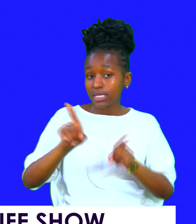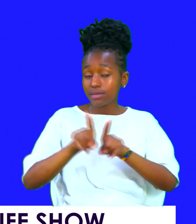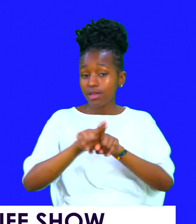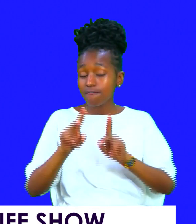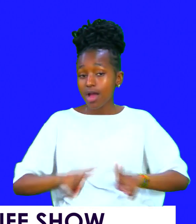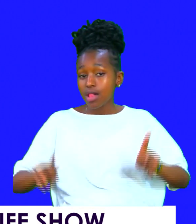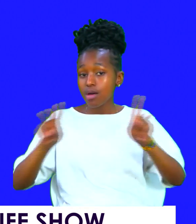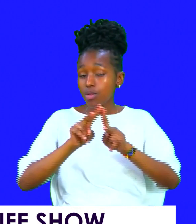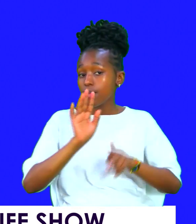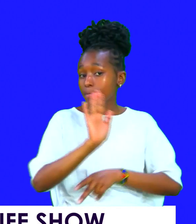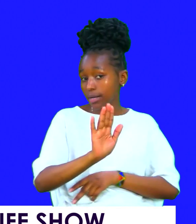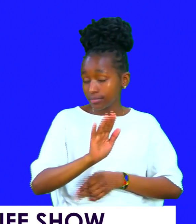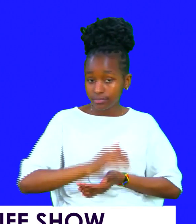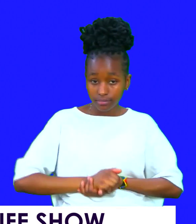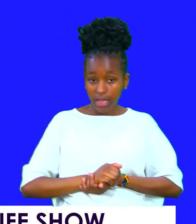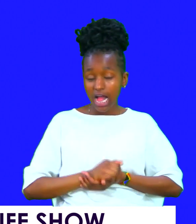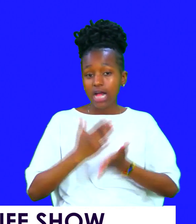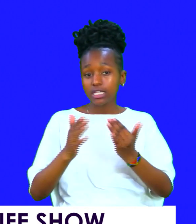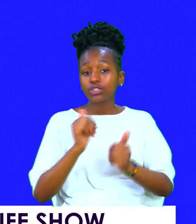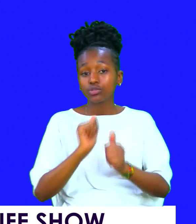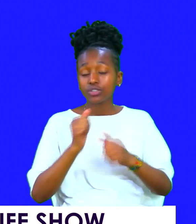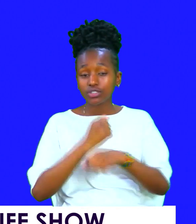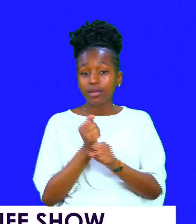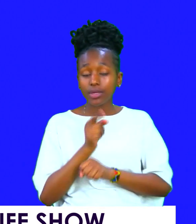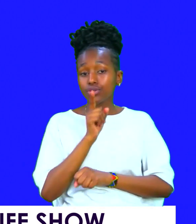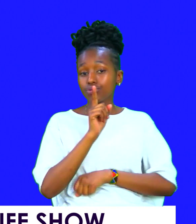that corrupt you, things that make you